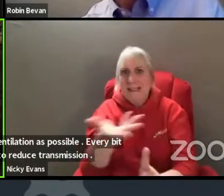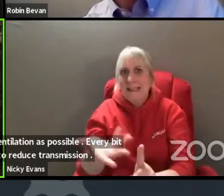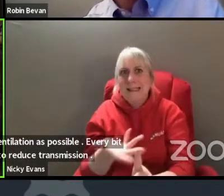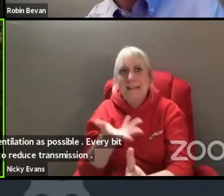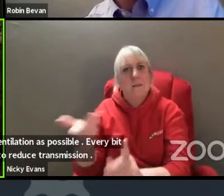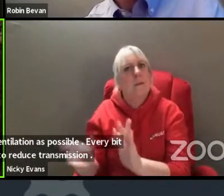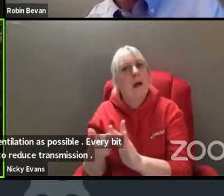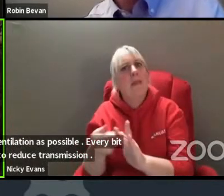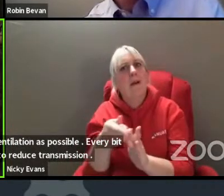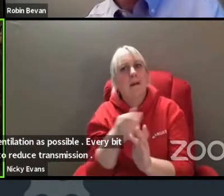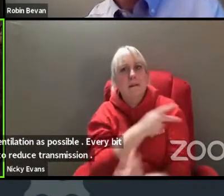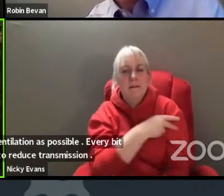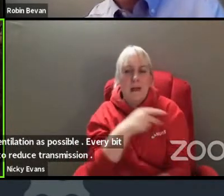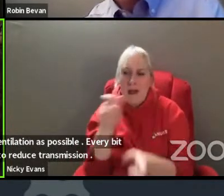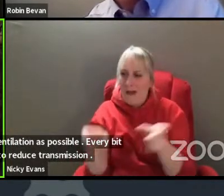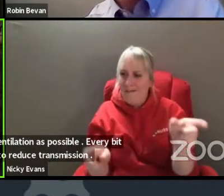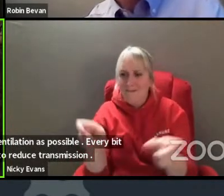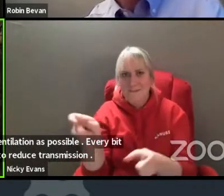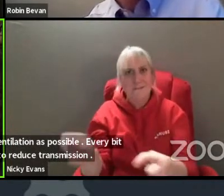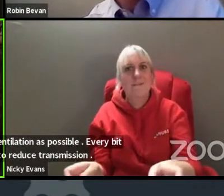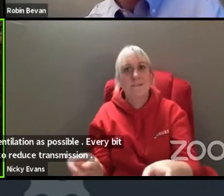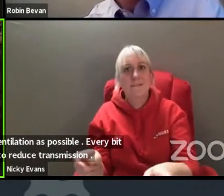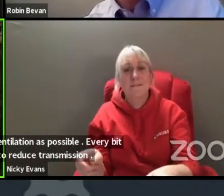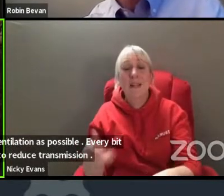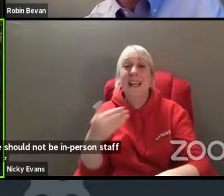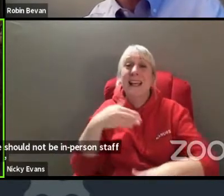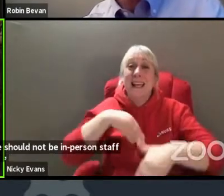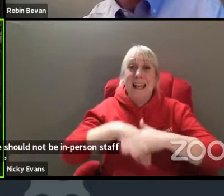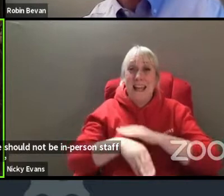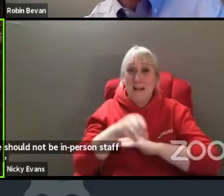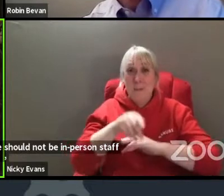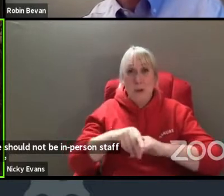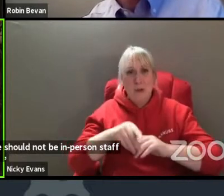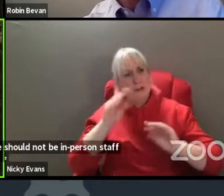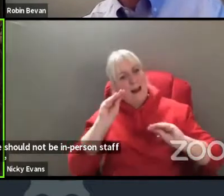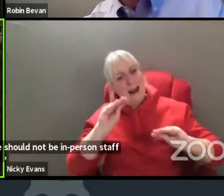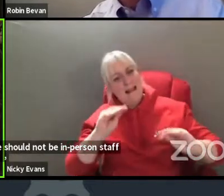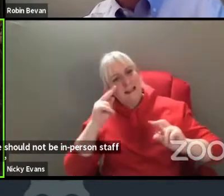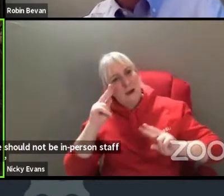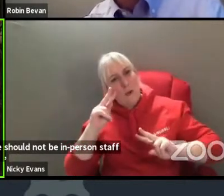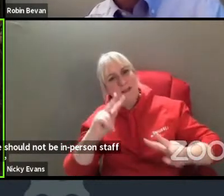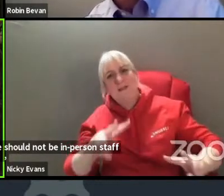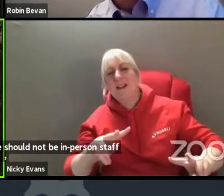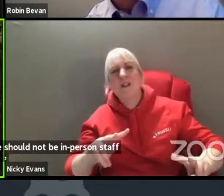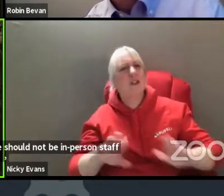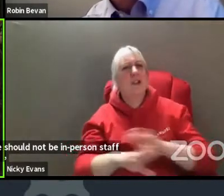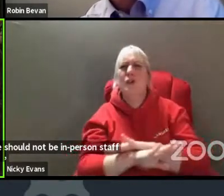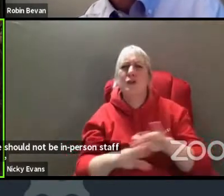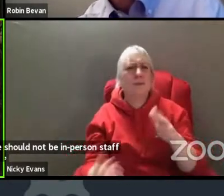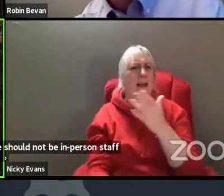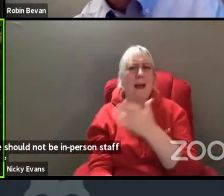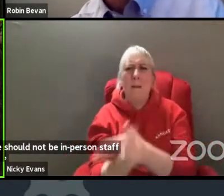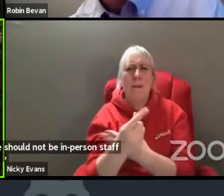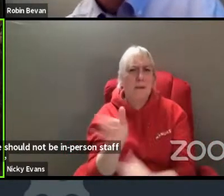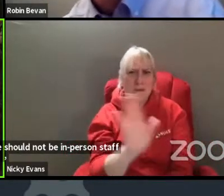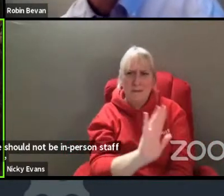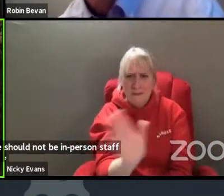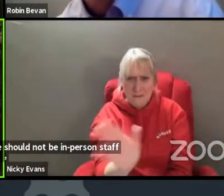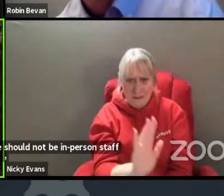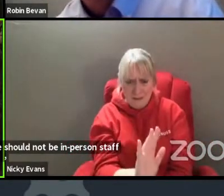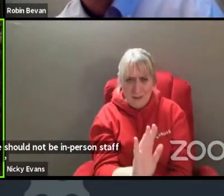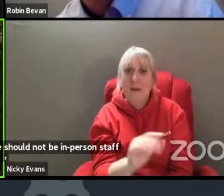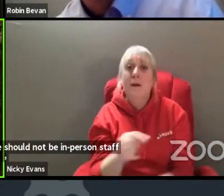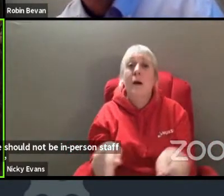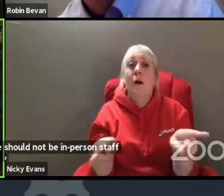can. In-person lesson observations should not be happening when that means that staff are closer together. And also